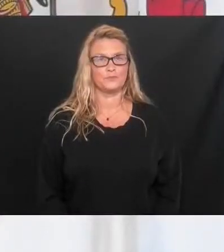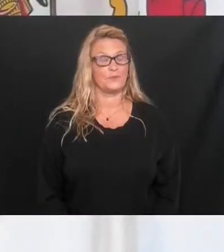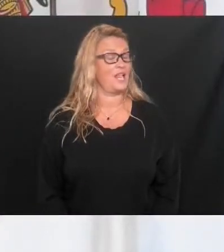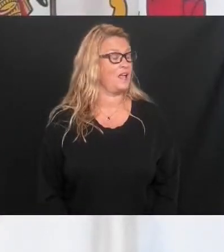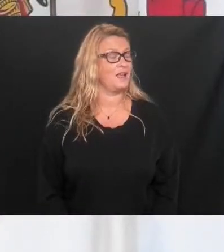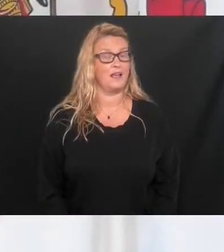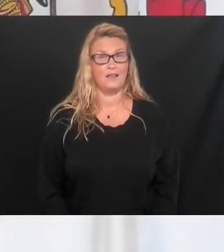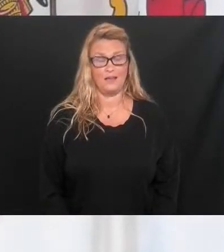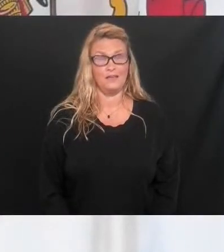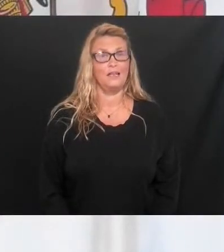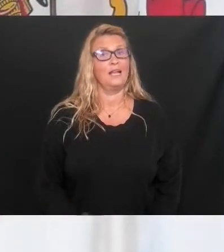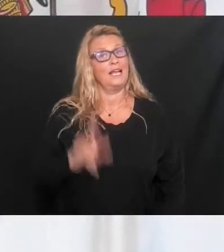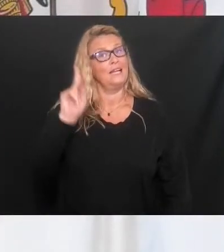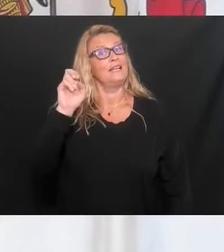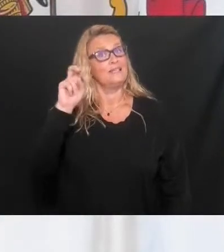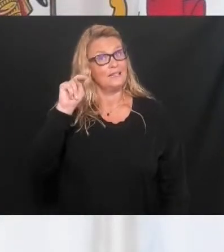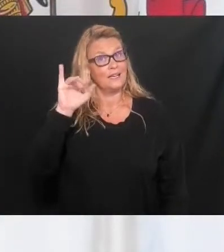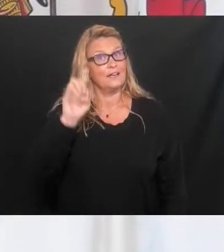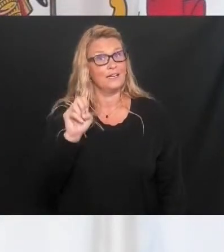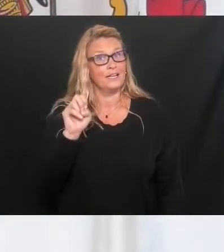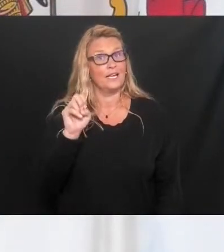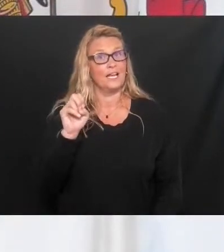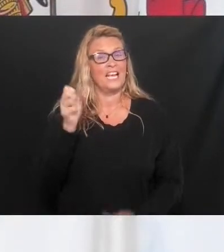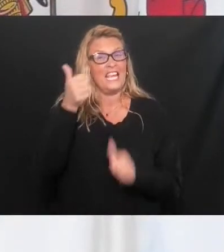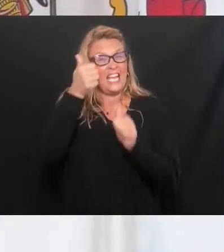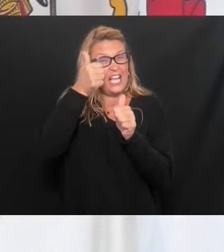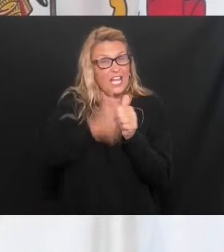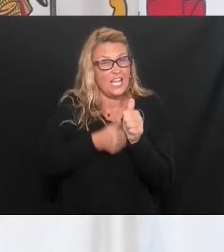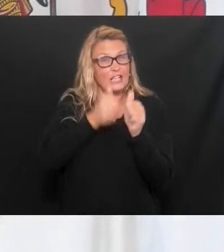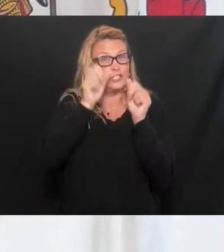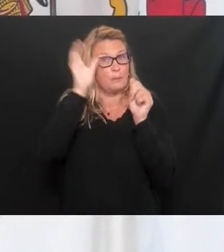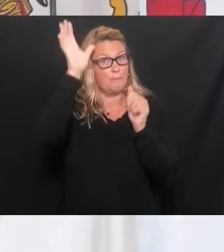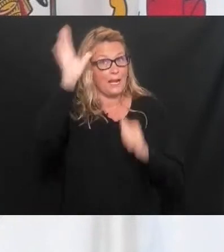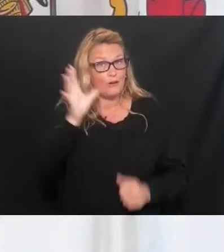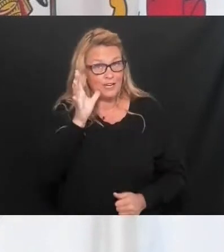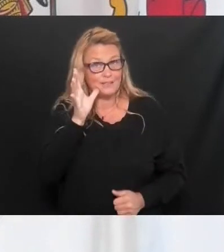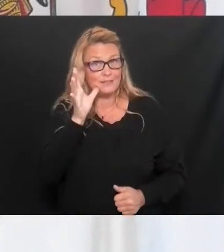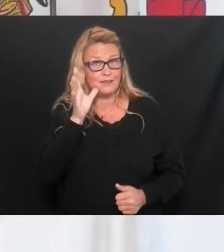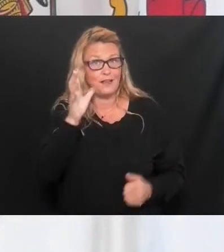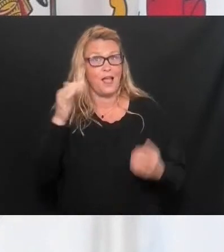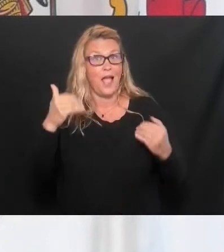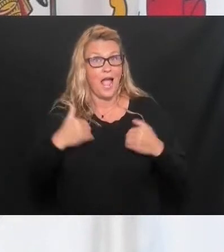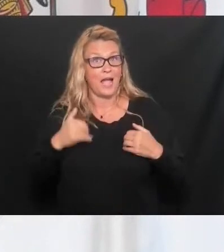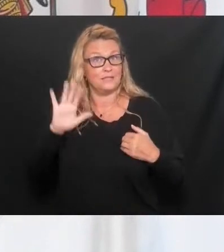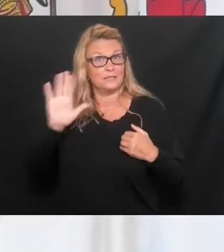parent should and does have that decision-making,